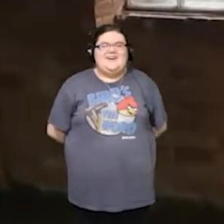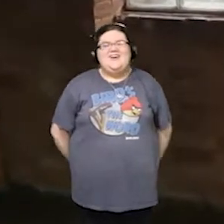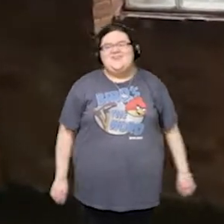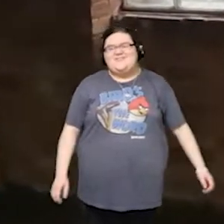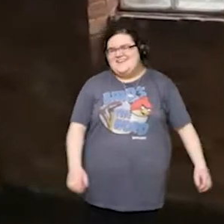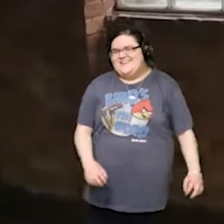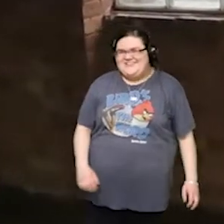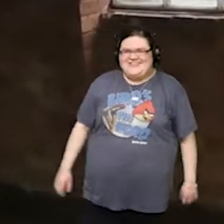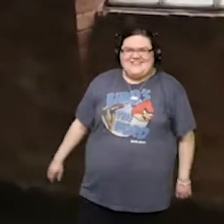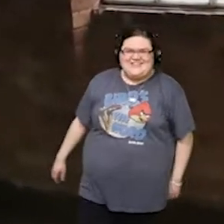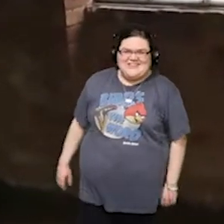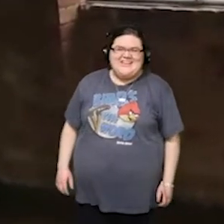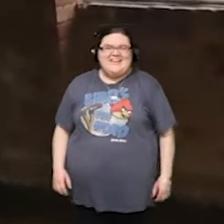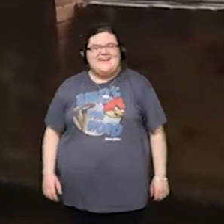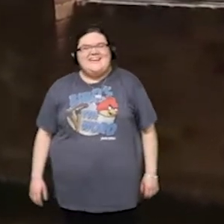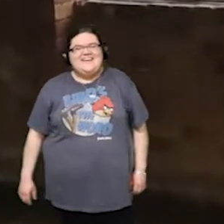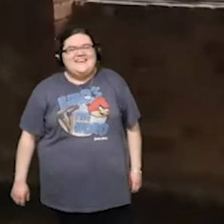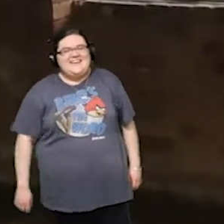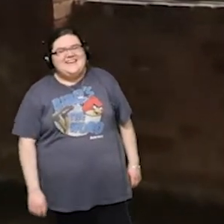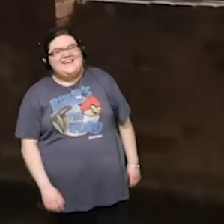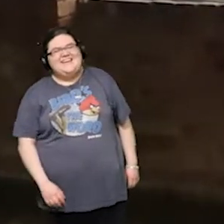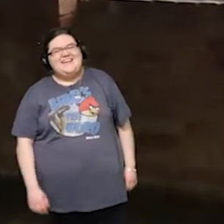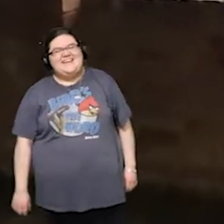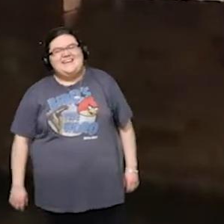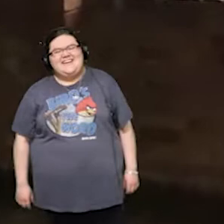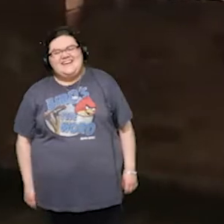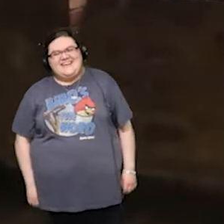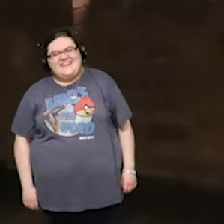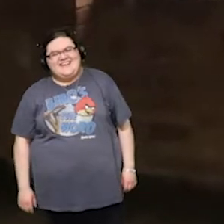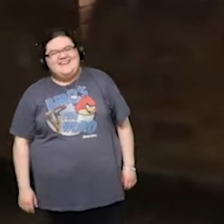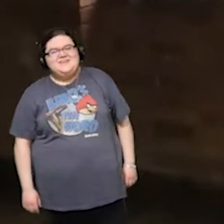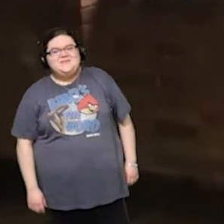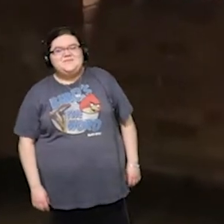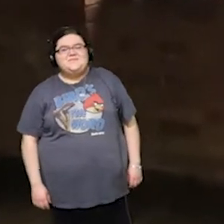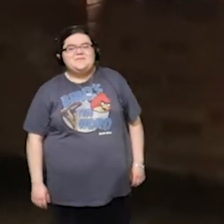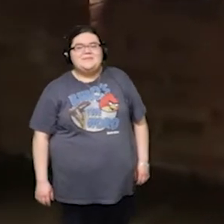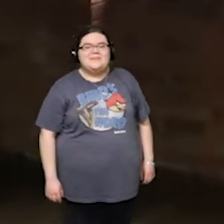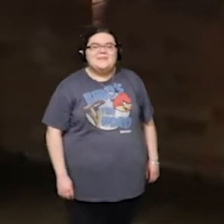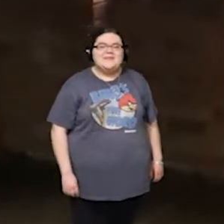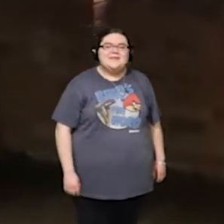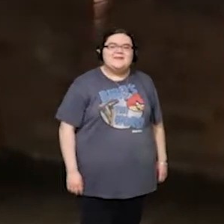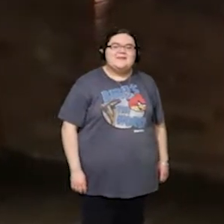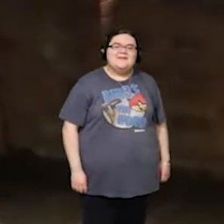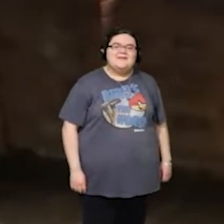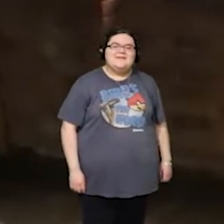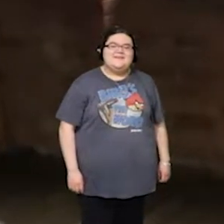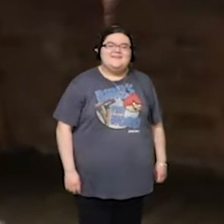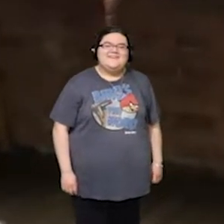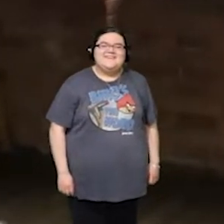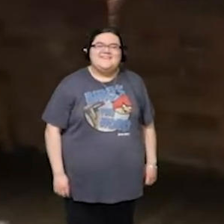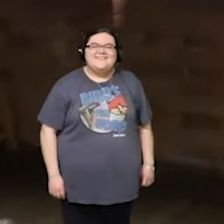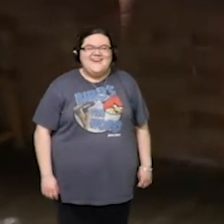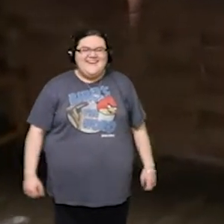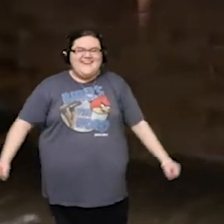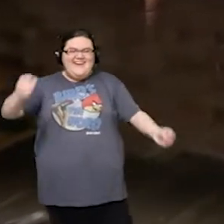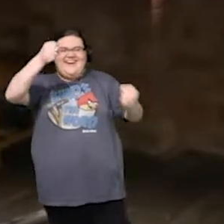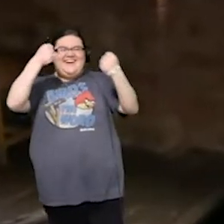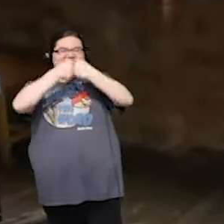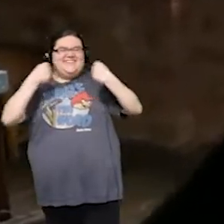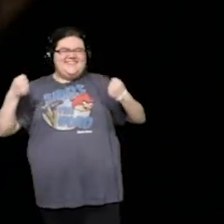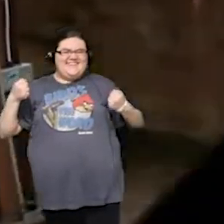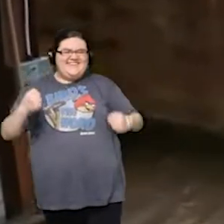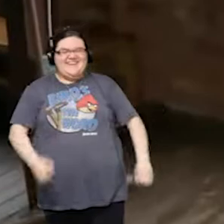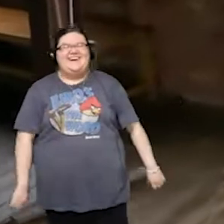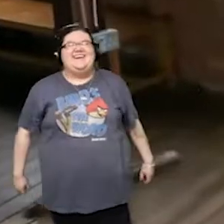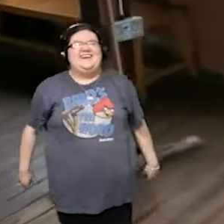week. Oh my goodness. He hasn't given it back until today, and this is my own camera. Bro, that means you got the 6K Pro. Yeah. My god! My